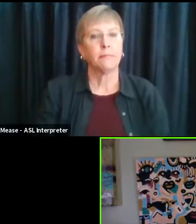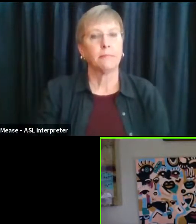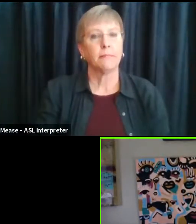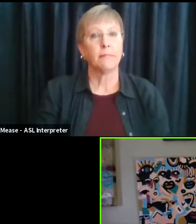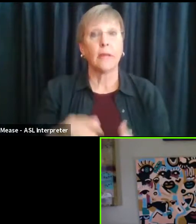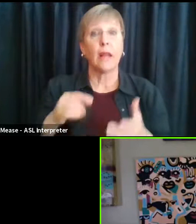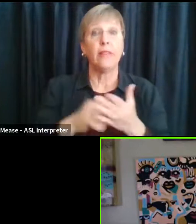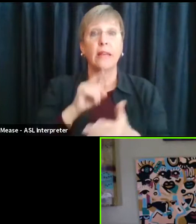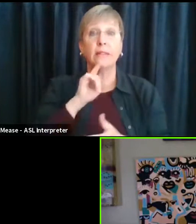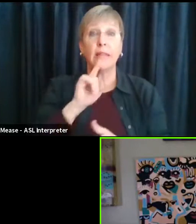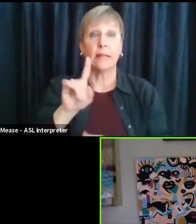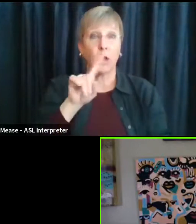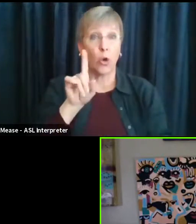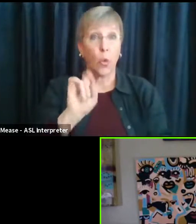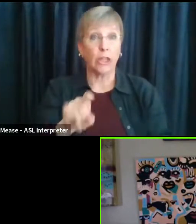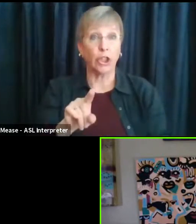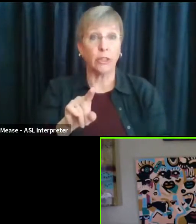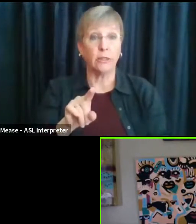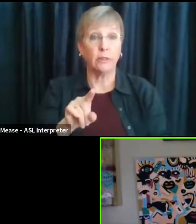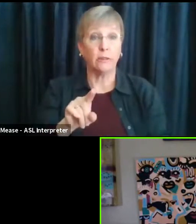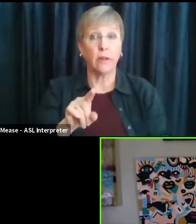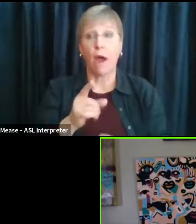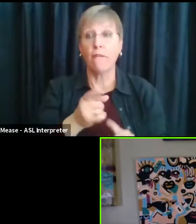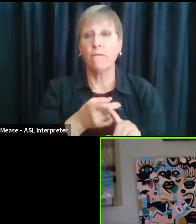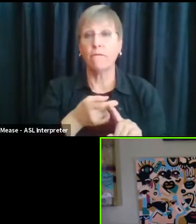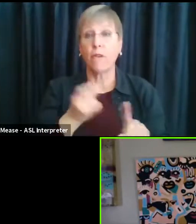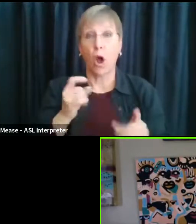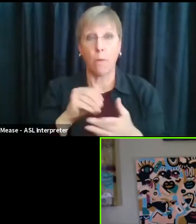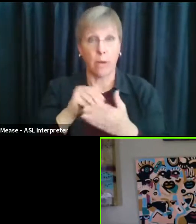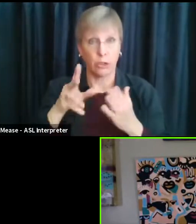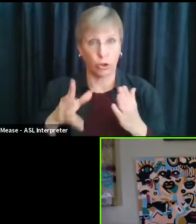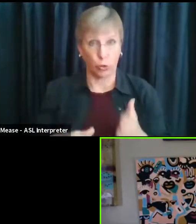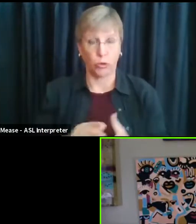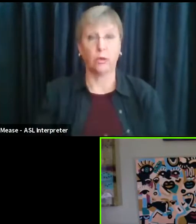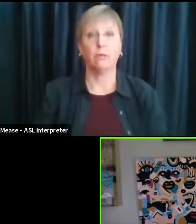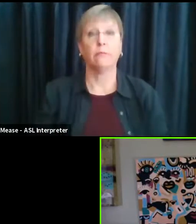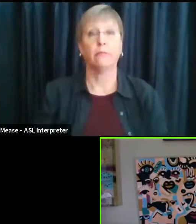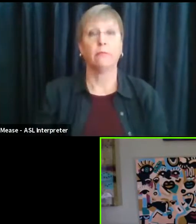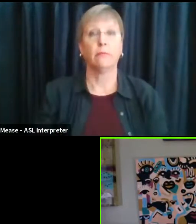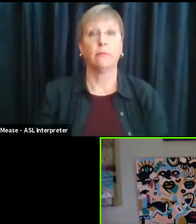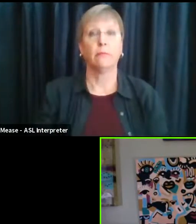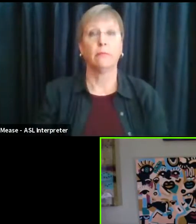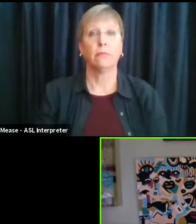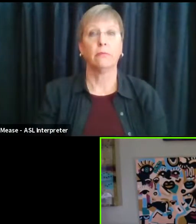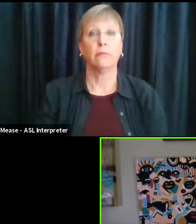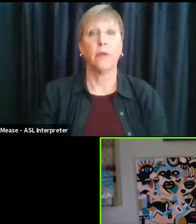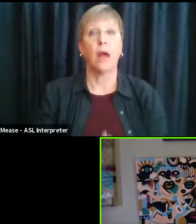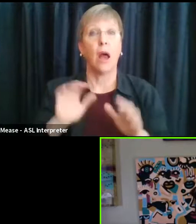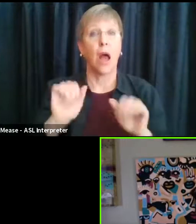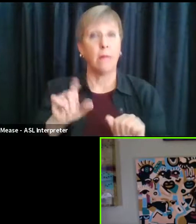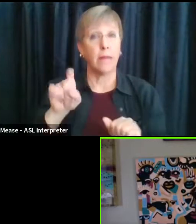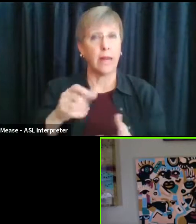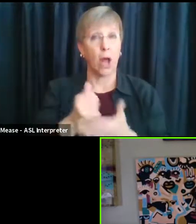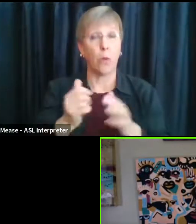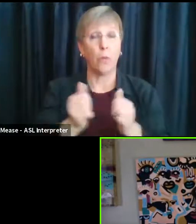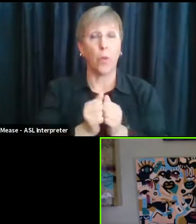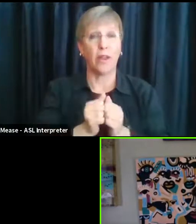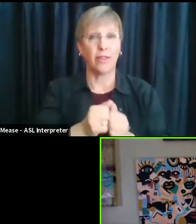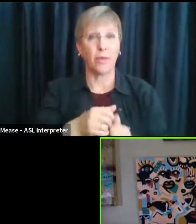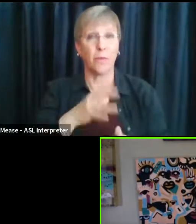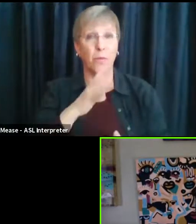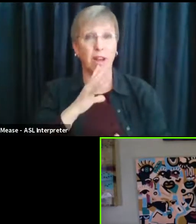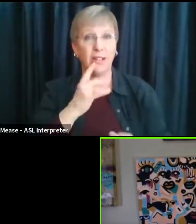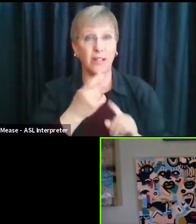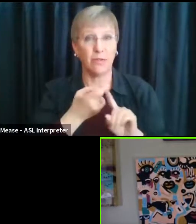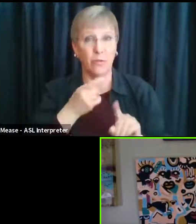This is a question from a student, and I may need some help with pronunciation from you, if